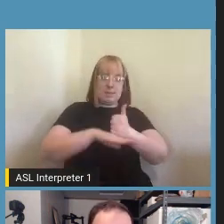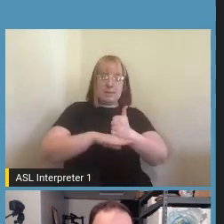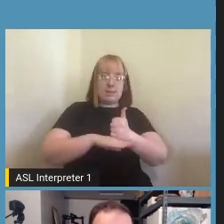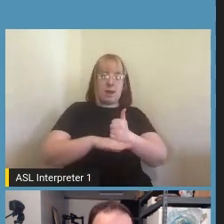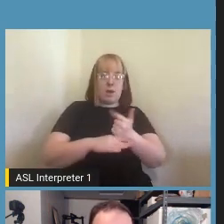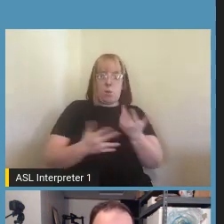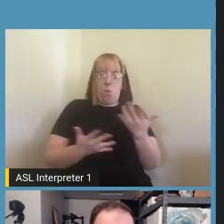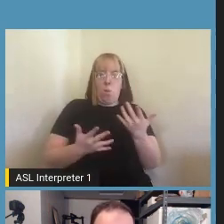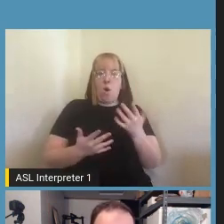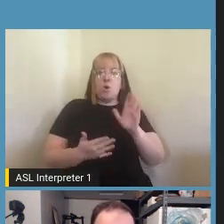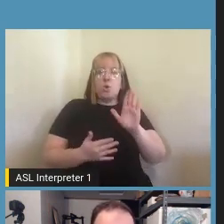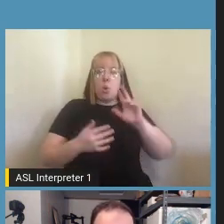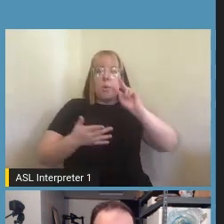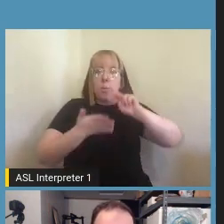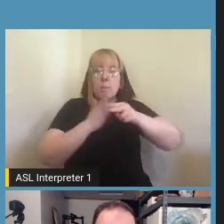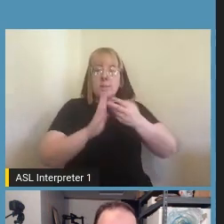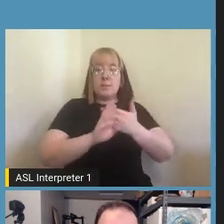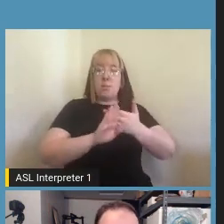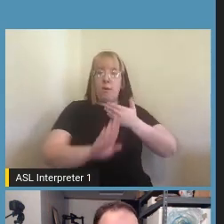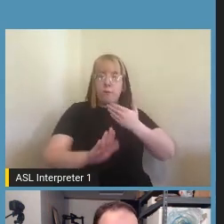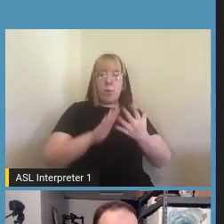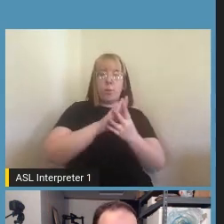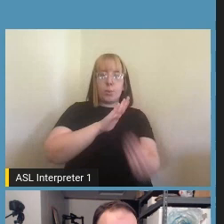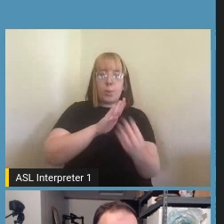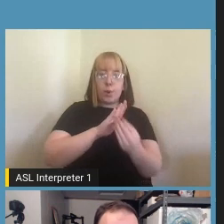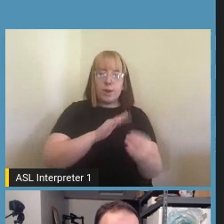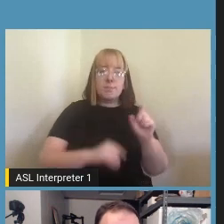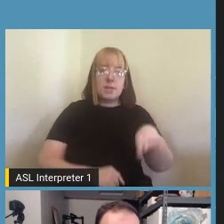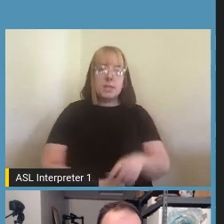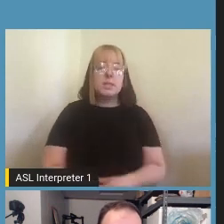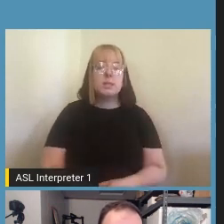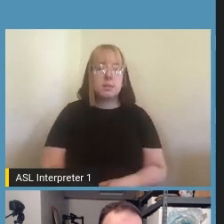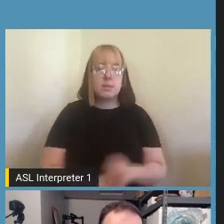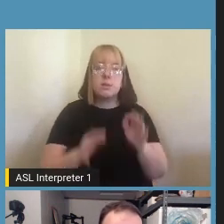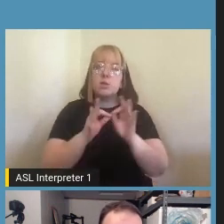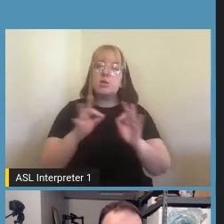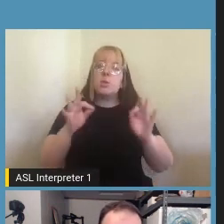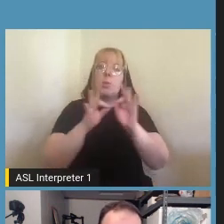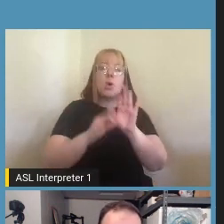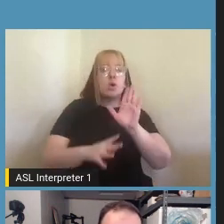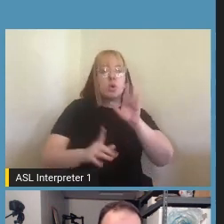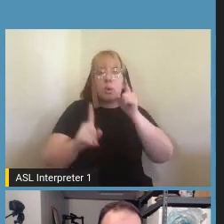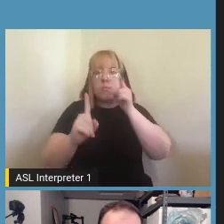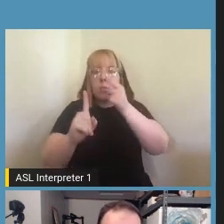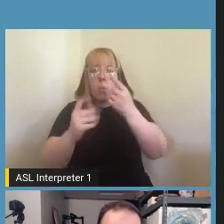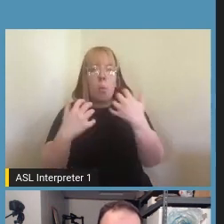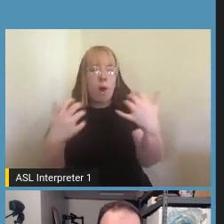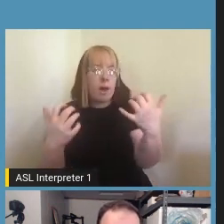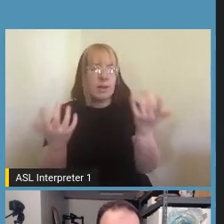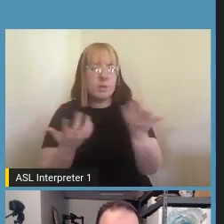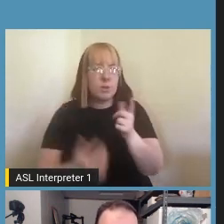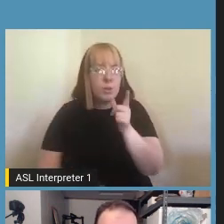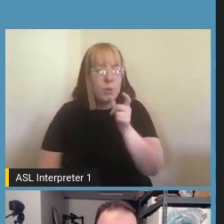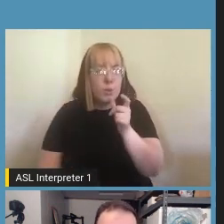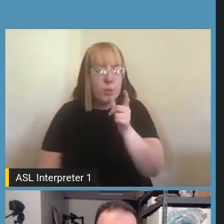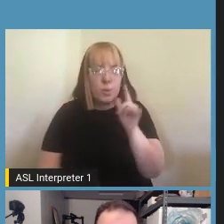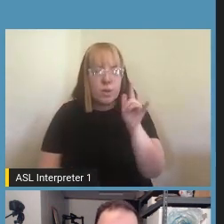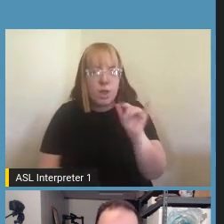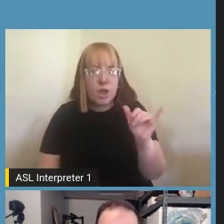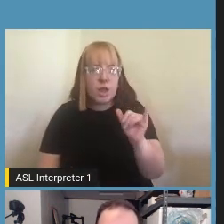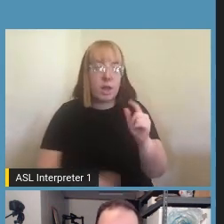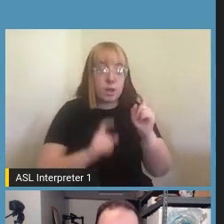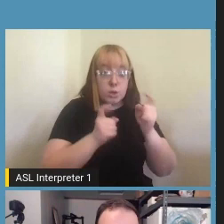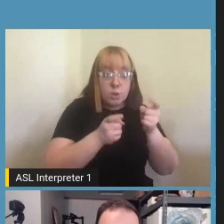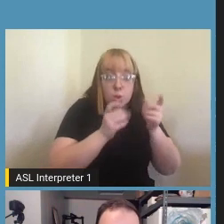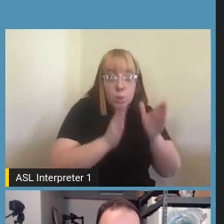is before you ever hit record. And it's also really important to know the target audience. If it's donors,